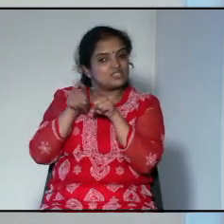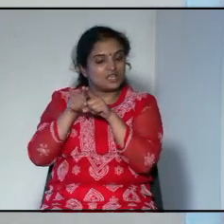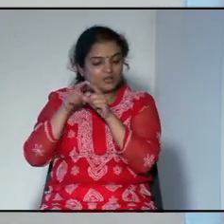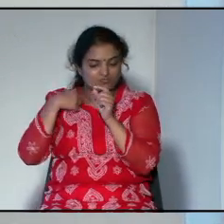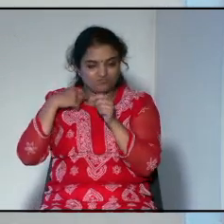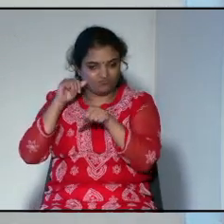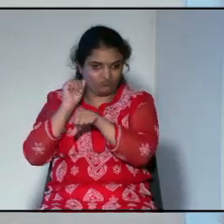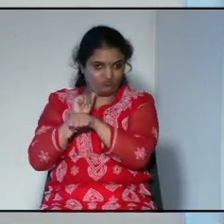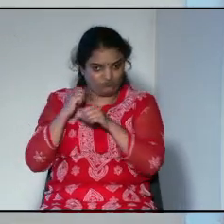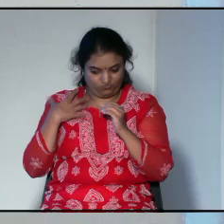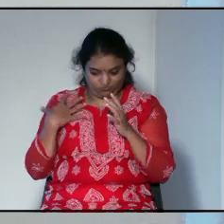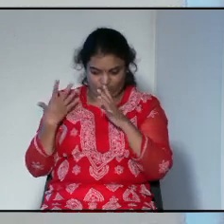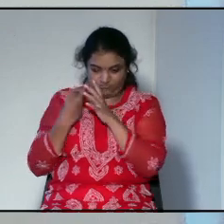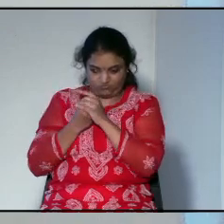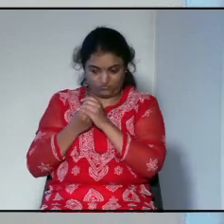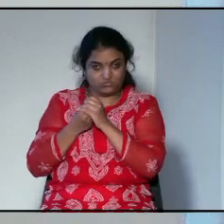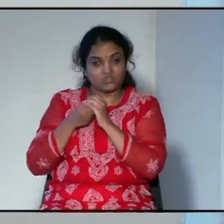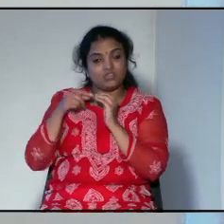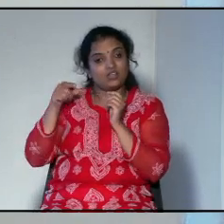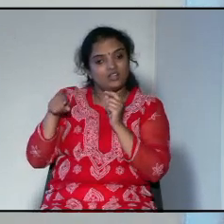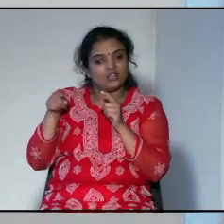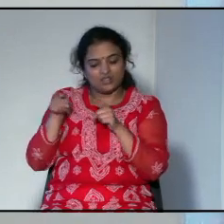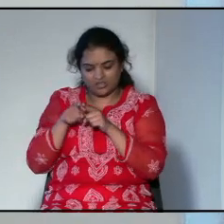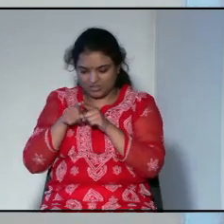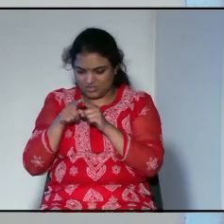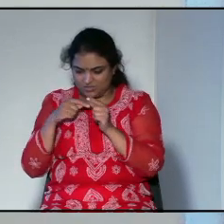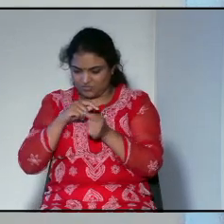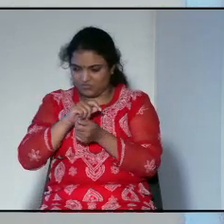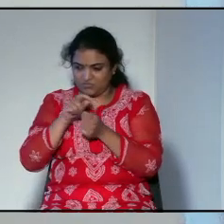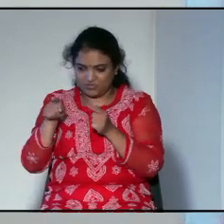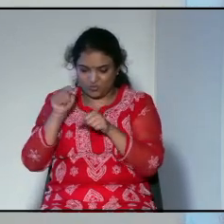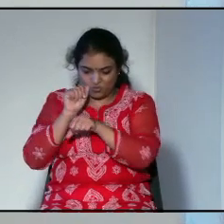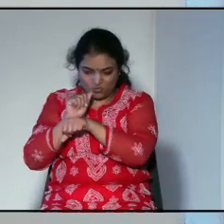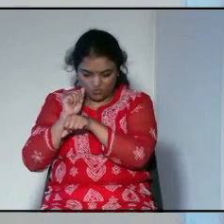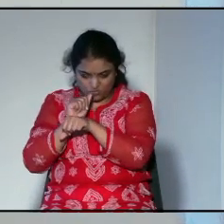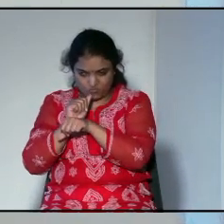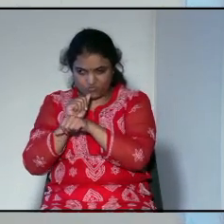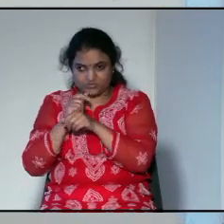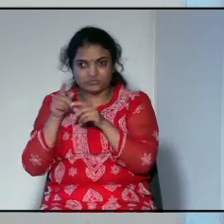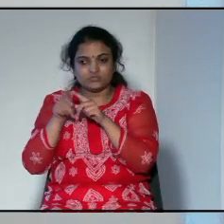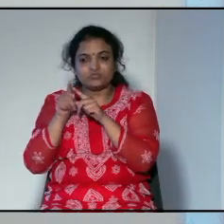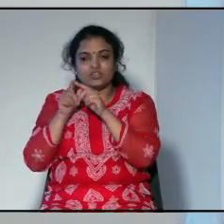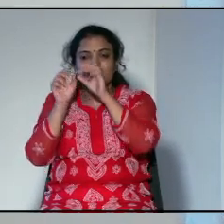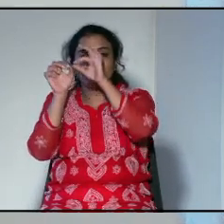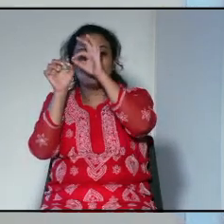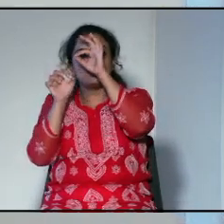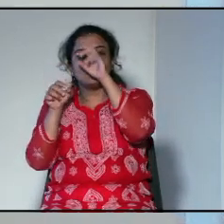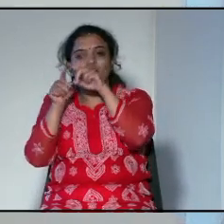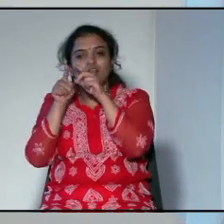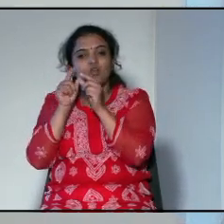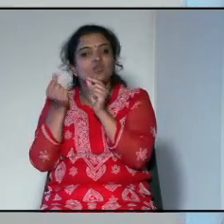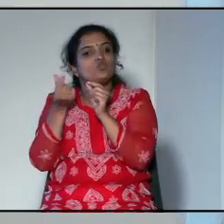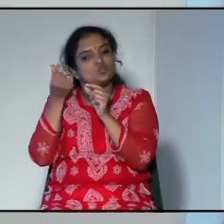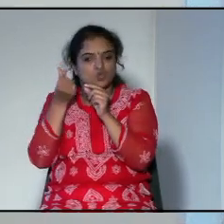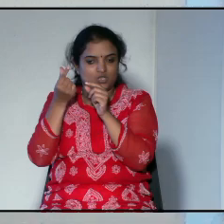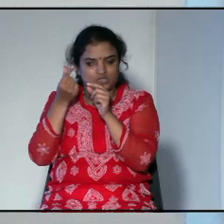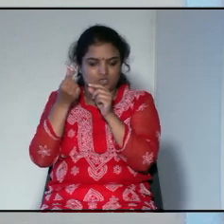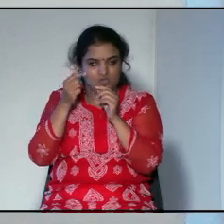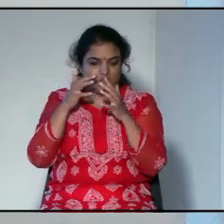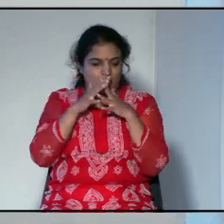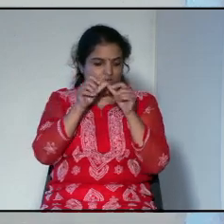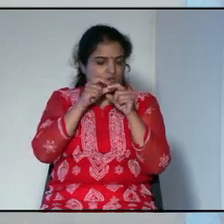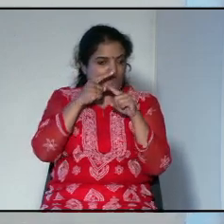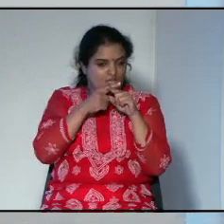to work. In her case, her later work are much more flattened. So she begins to use the wax coil more